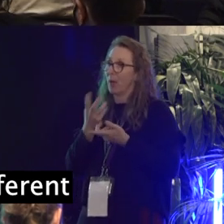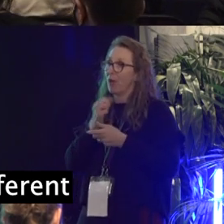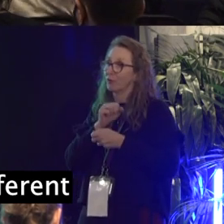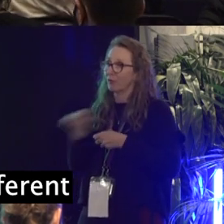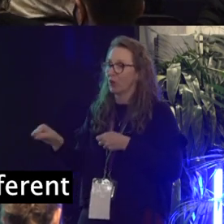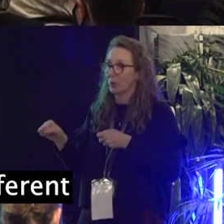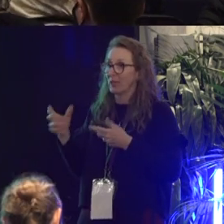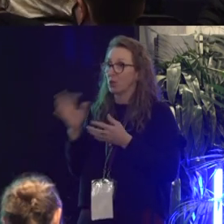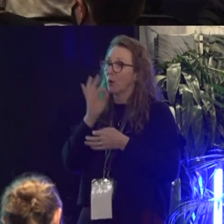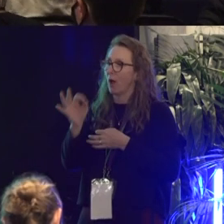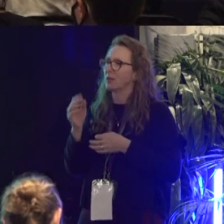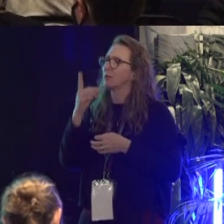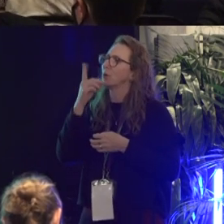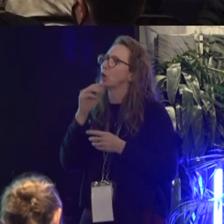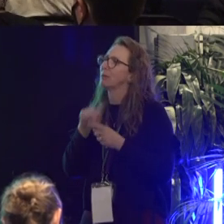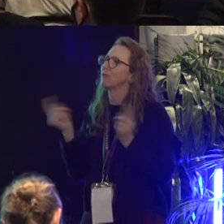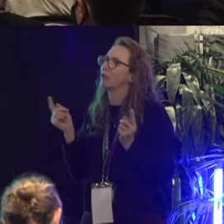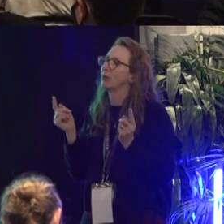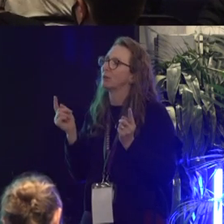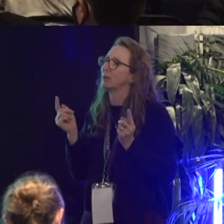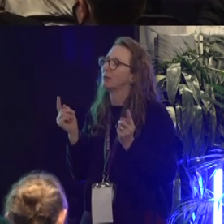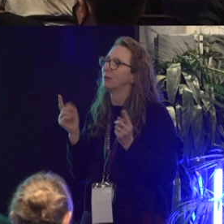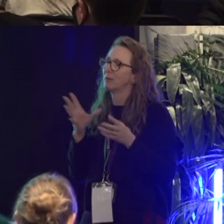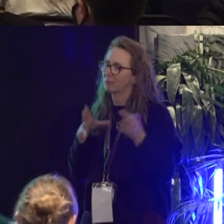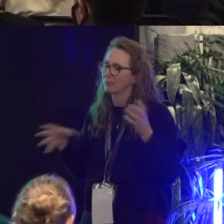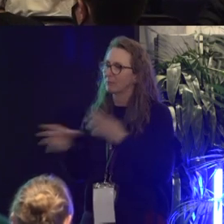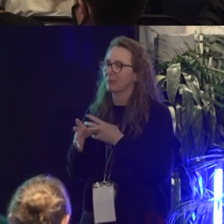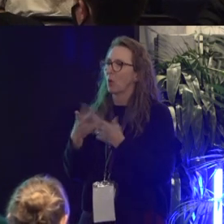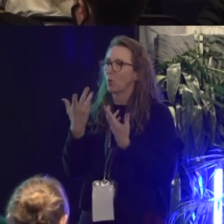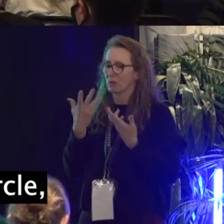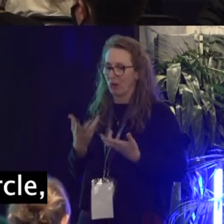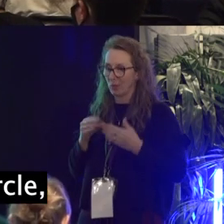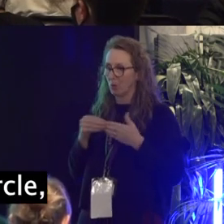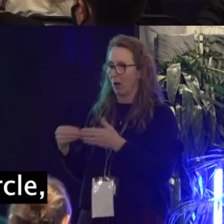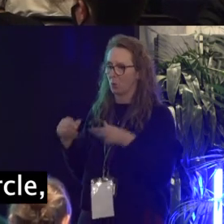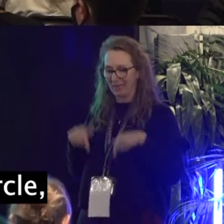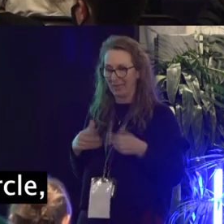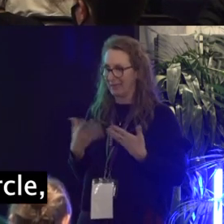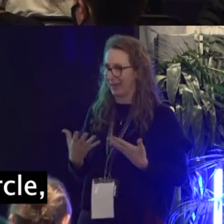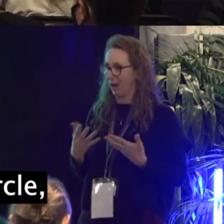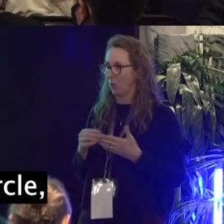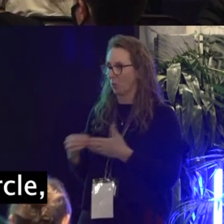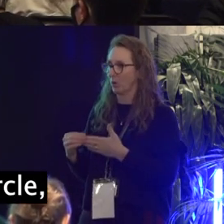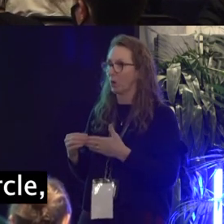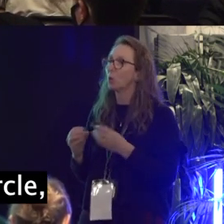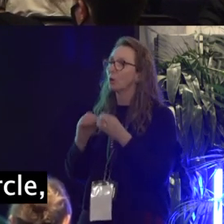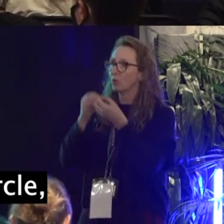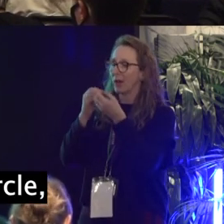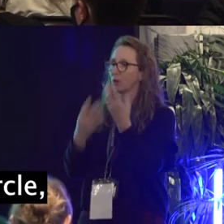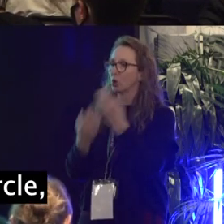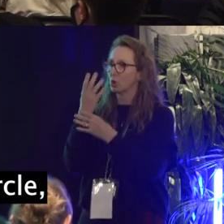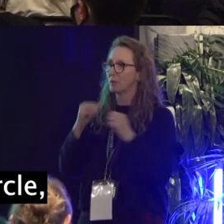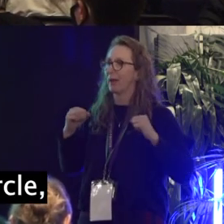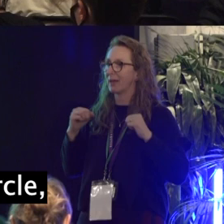what could be different, and instead allowing what is present to guide us, we create a new space.